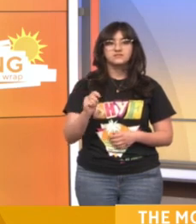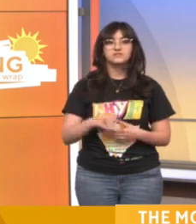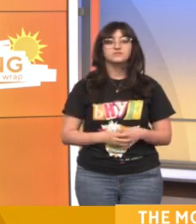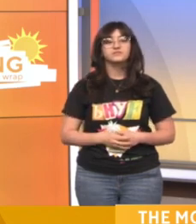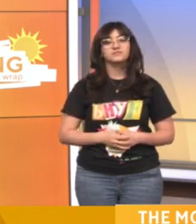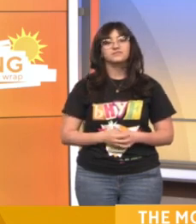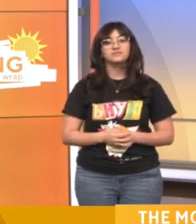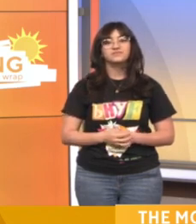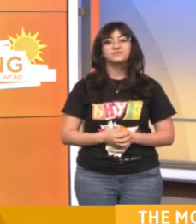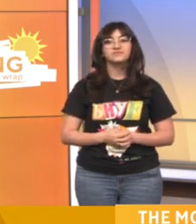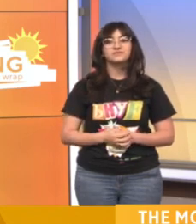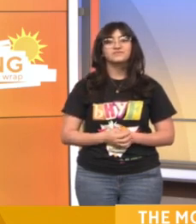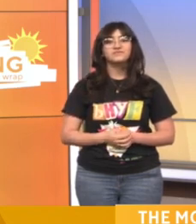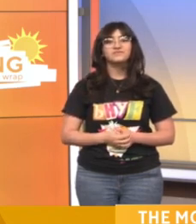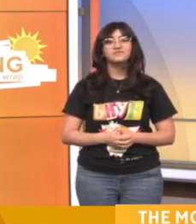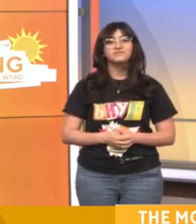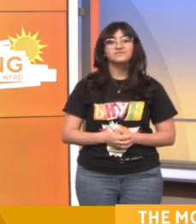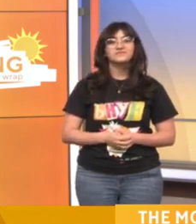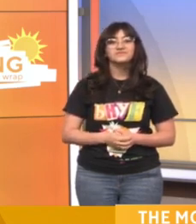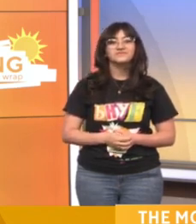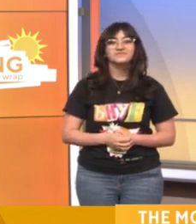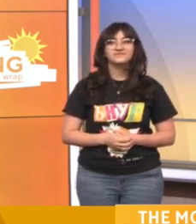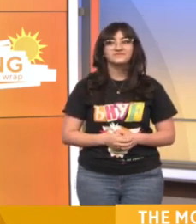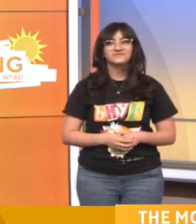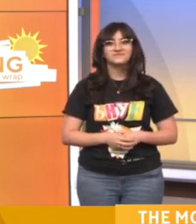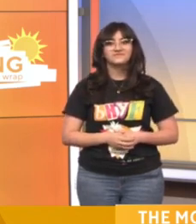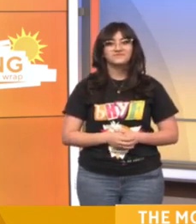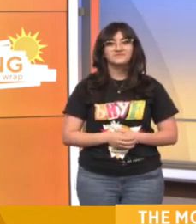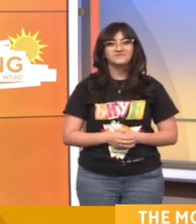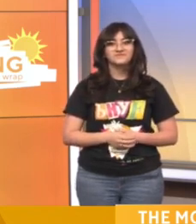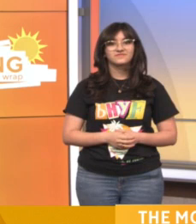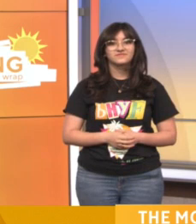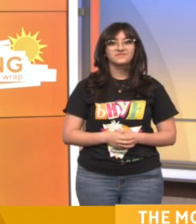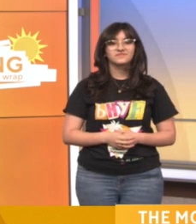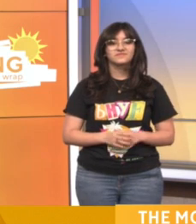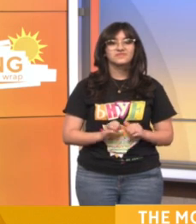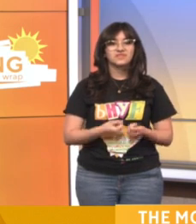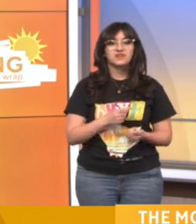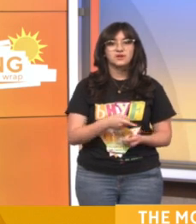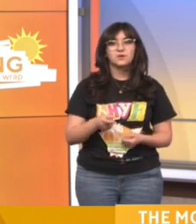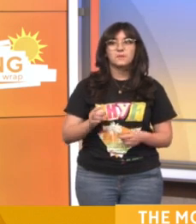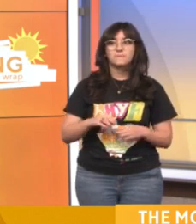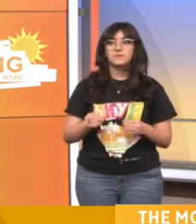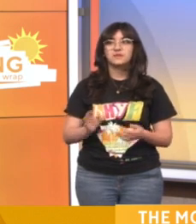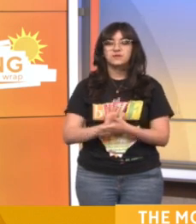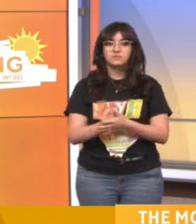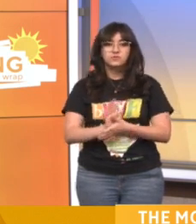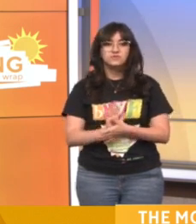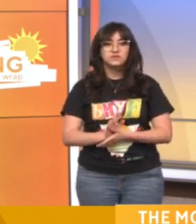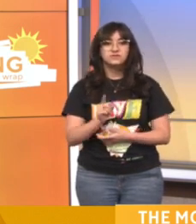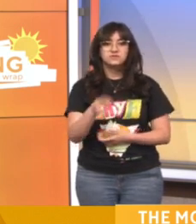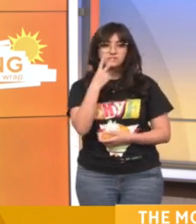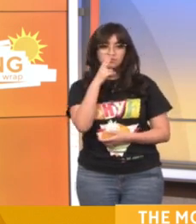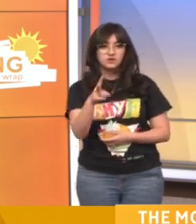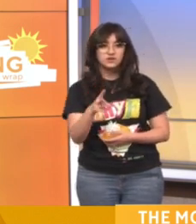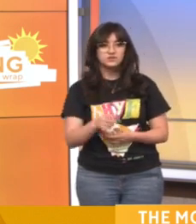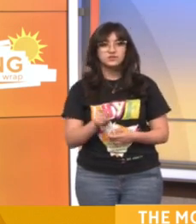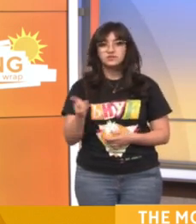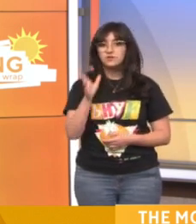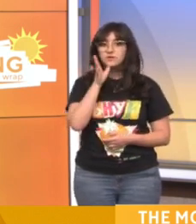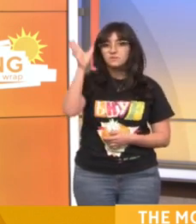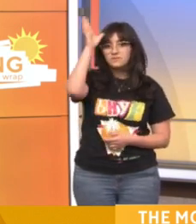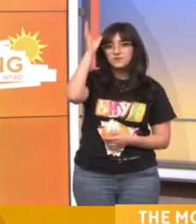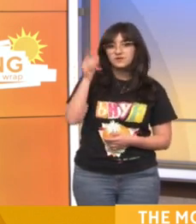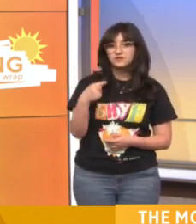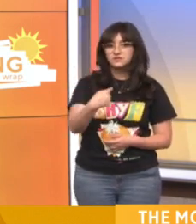enjoy with your family and all get a great experience with, right? Well, like, how many movies do you guys watch where your parents, you and